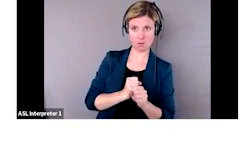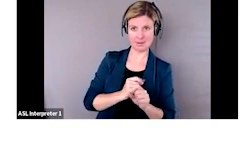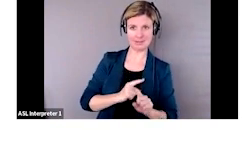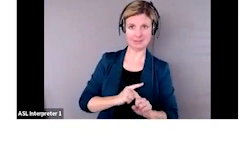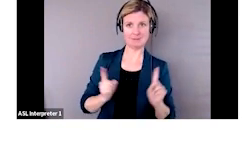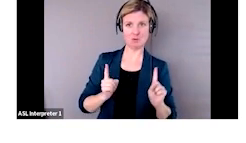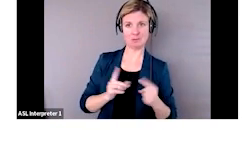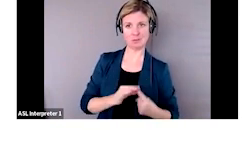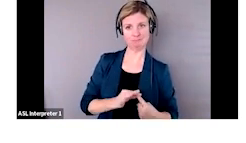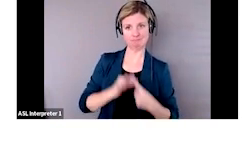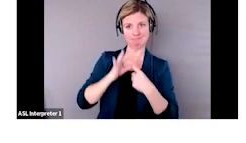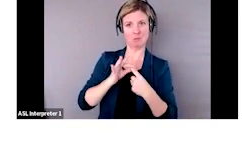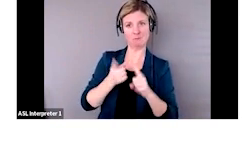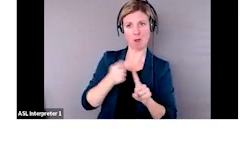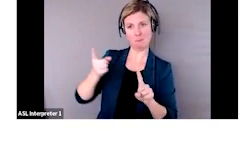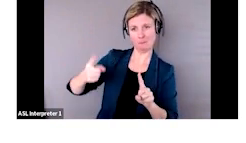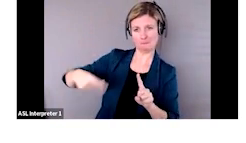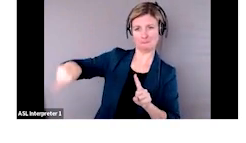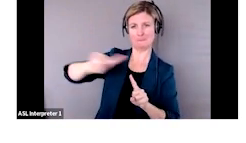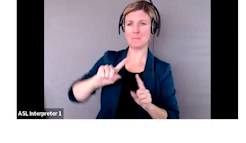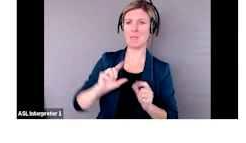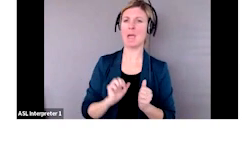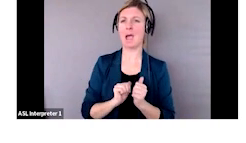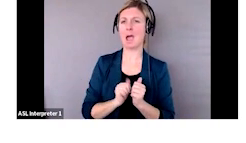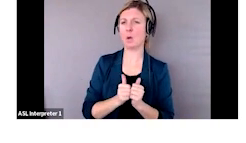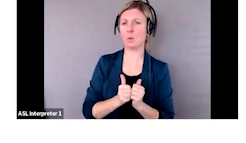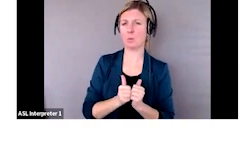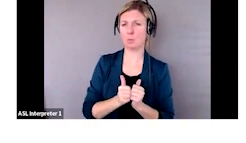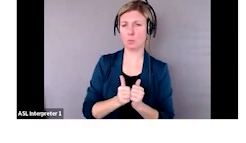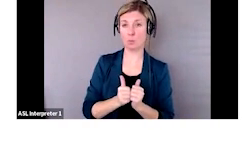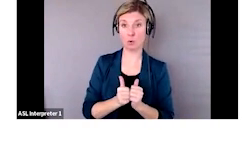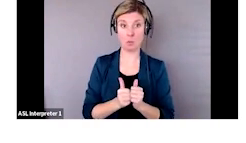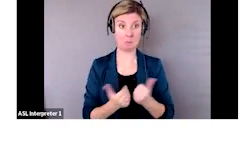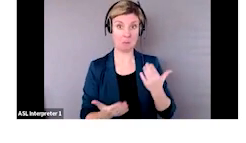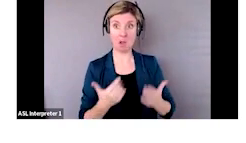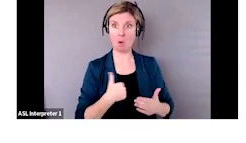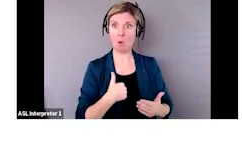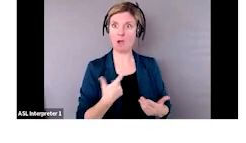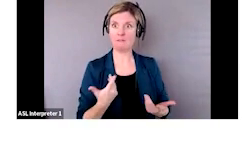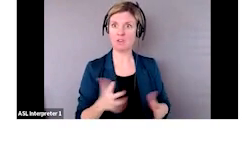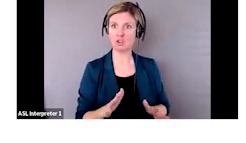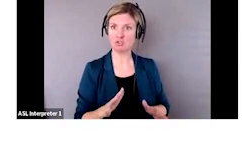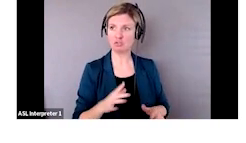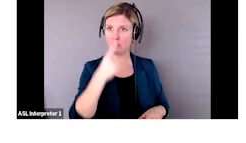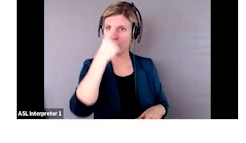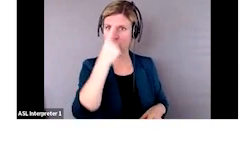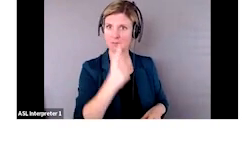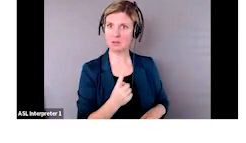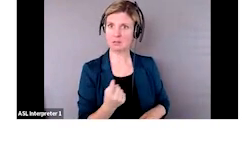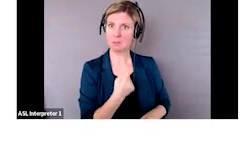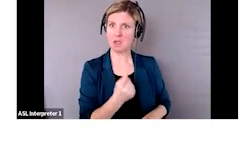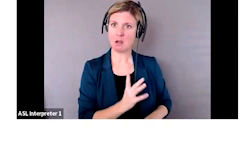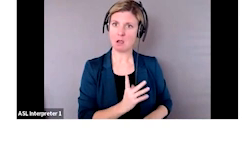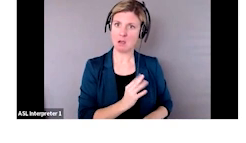thing that we're offering? We're solving a problem in a way that somebody else is not. Okay. How do we differentiate ourselves from